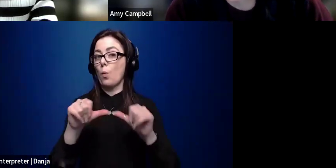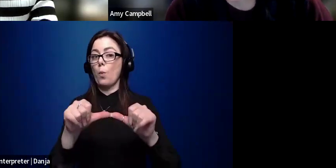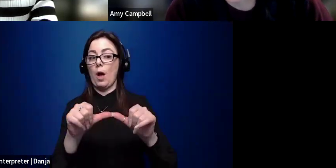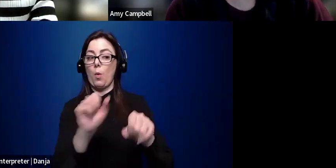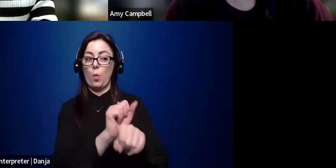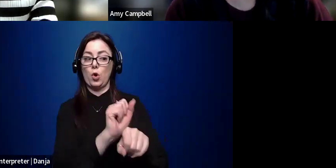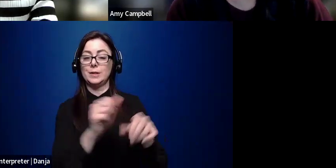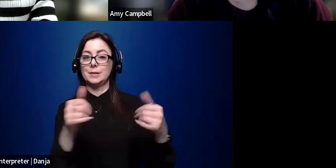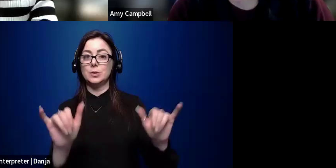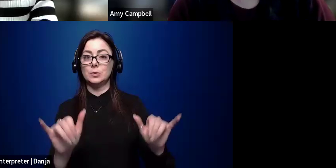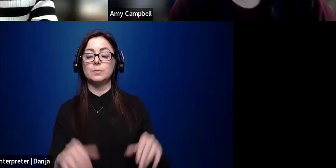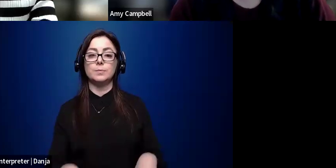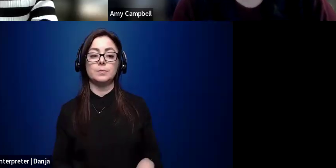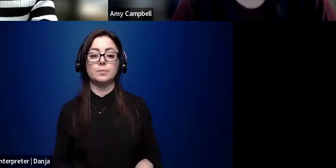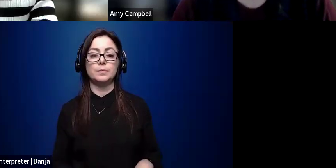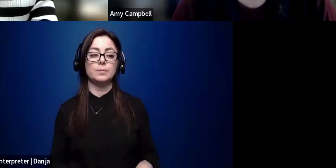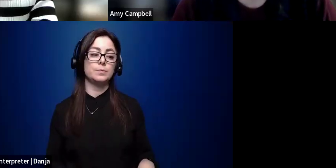that's important to know.